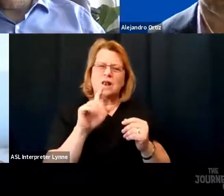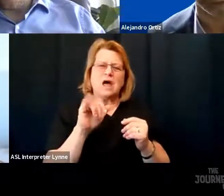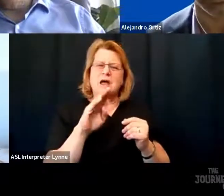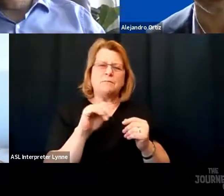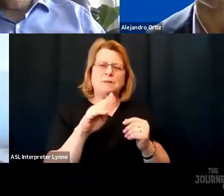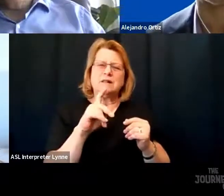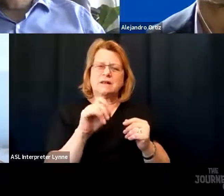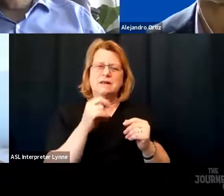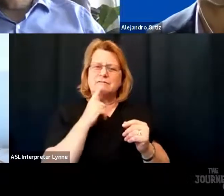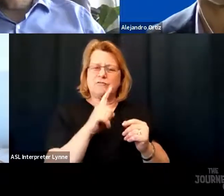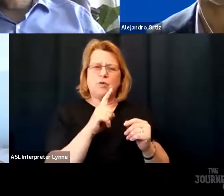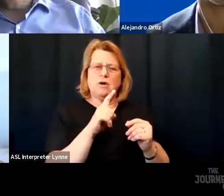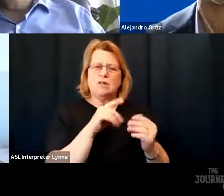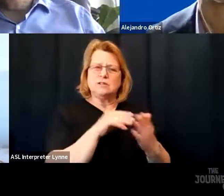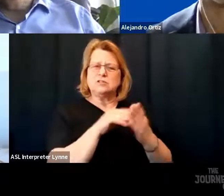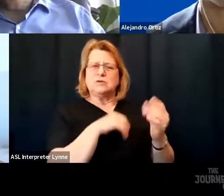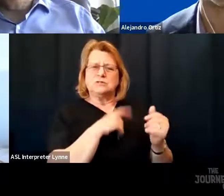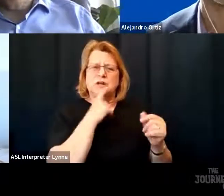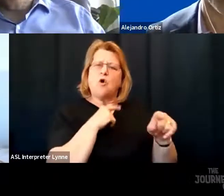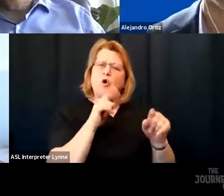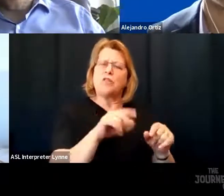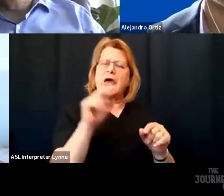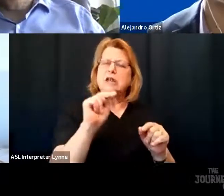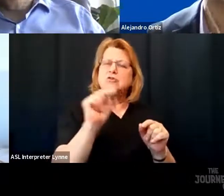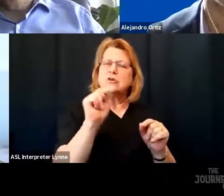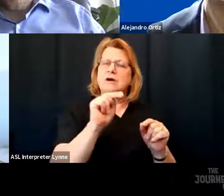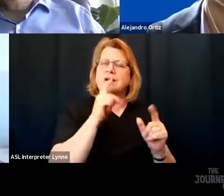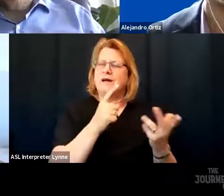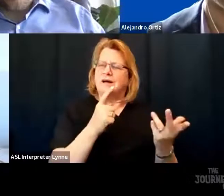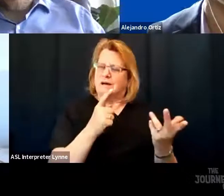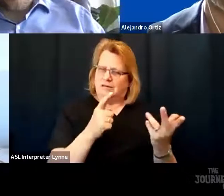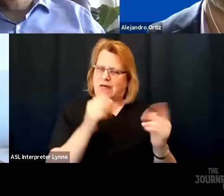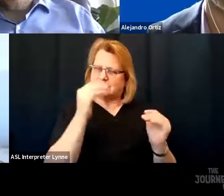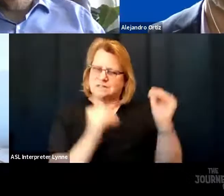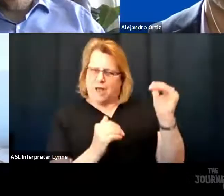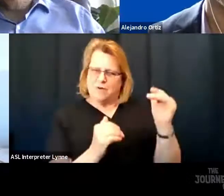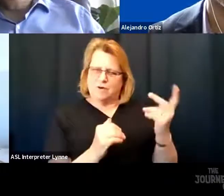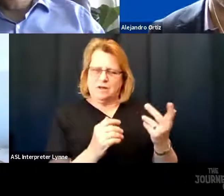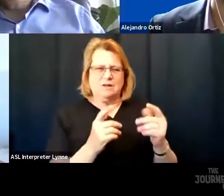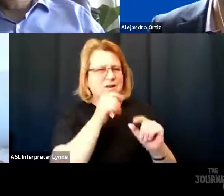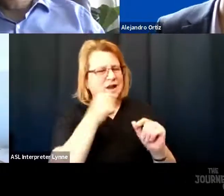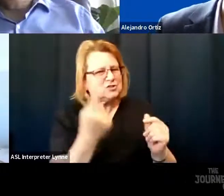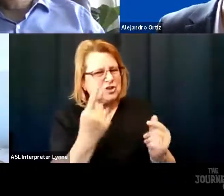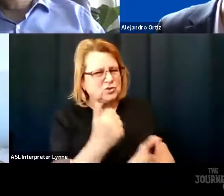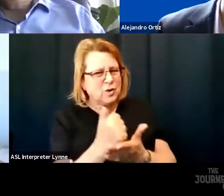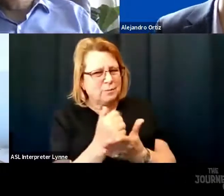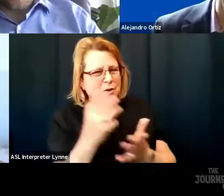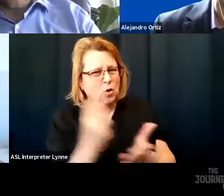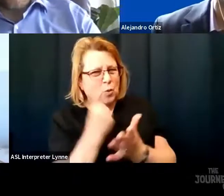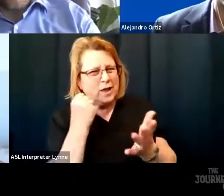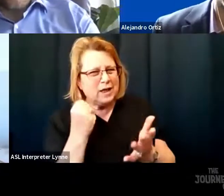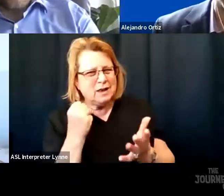say, look, this race neutral policy has a disparate impact, we win. That's not the end of the inquiry under established disparate impact